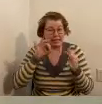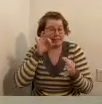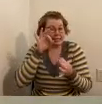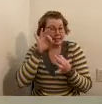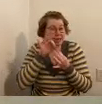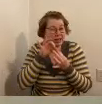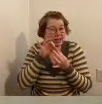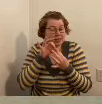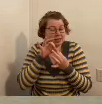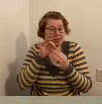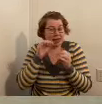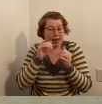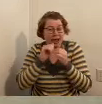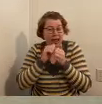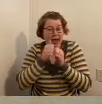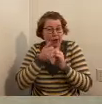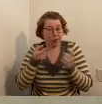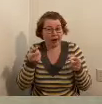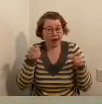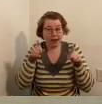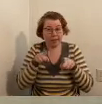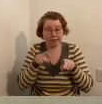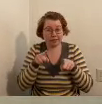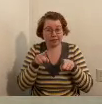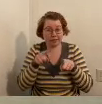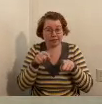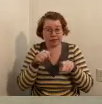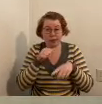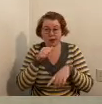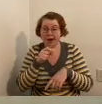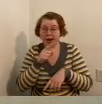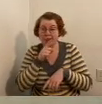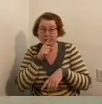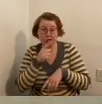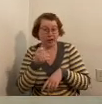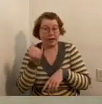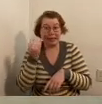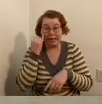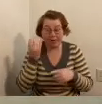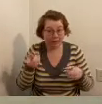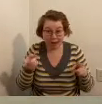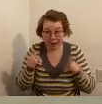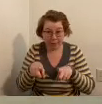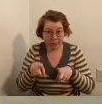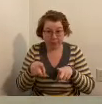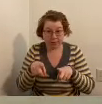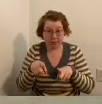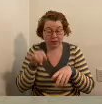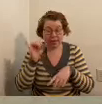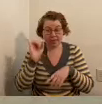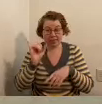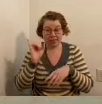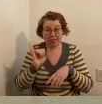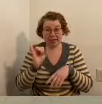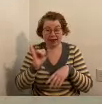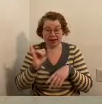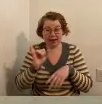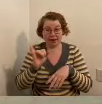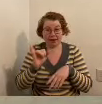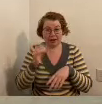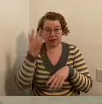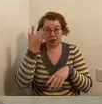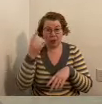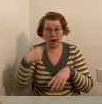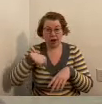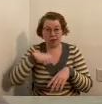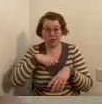exactly how this happened. We're not sure that it happened. And so that is why we